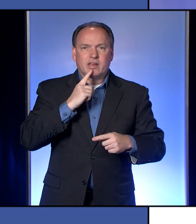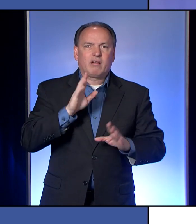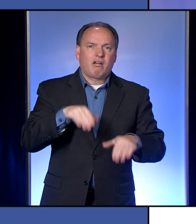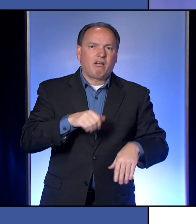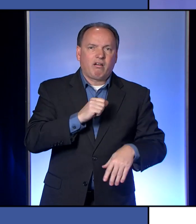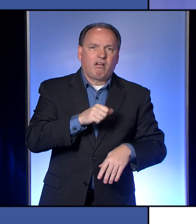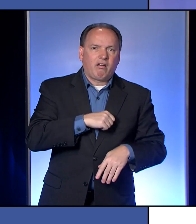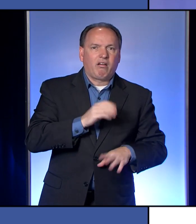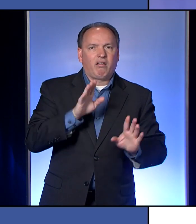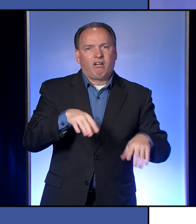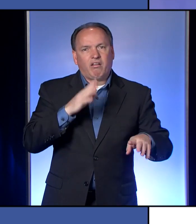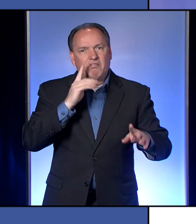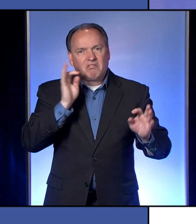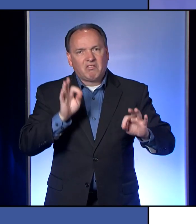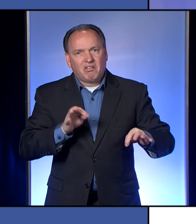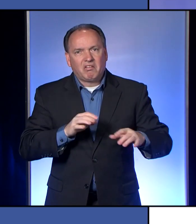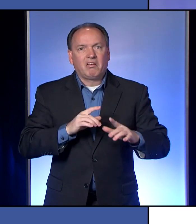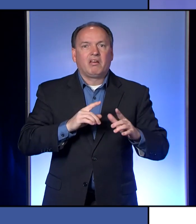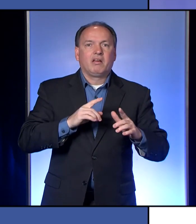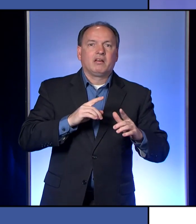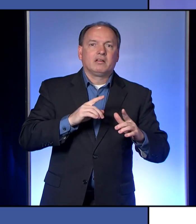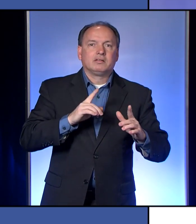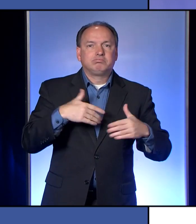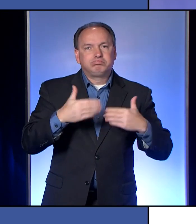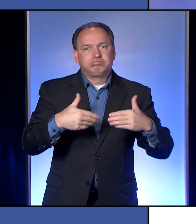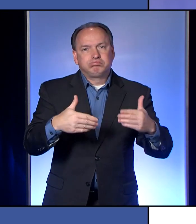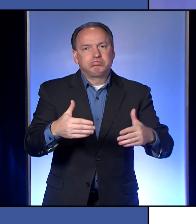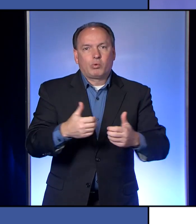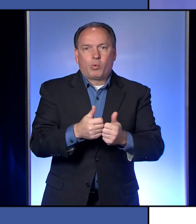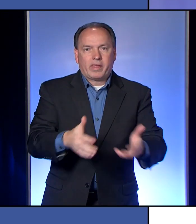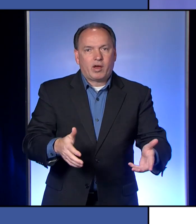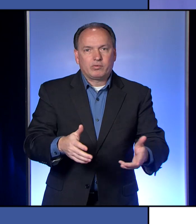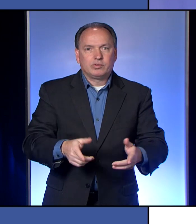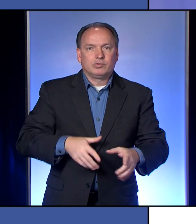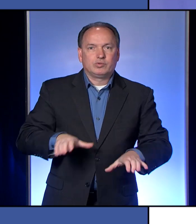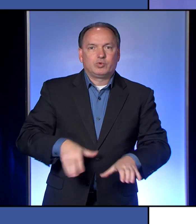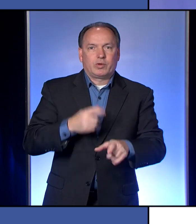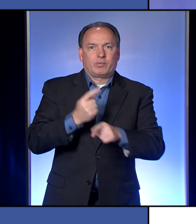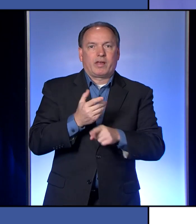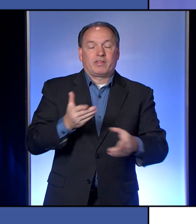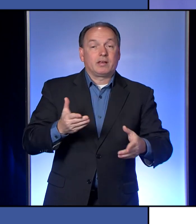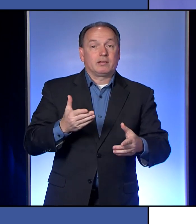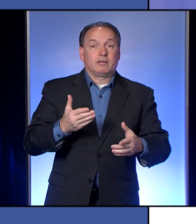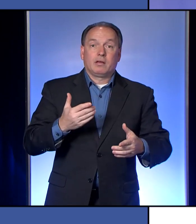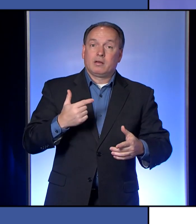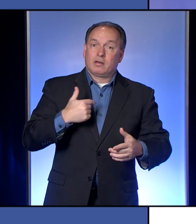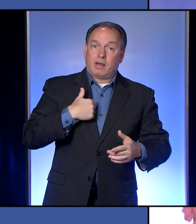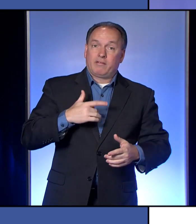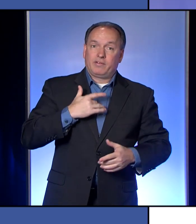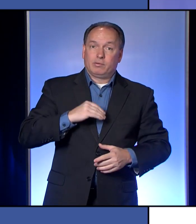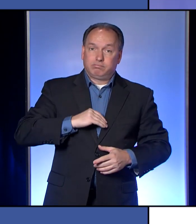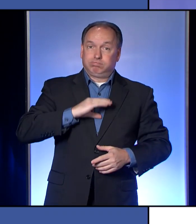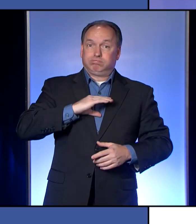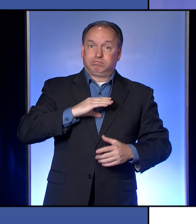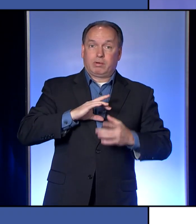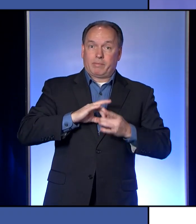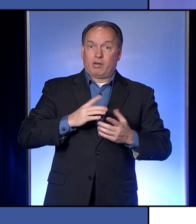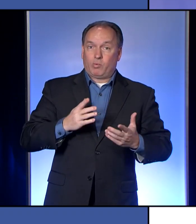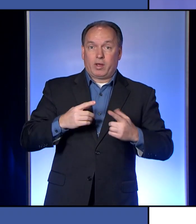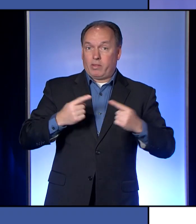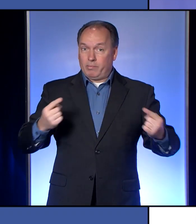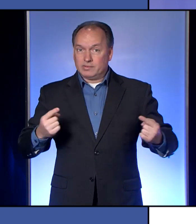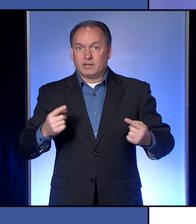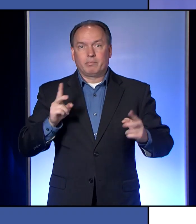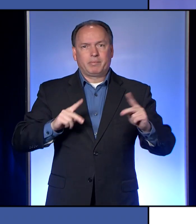big deal and go about their day and not do the right thing. So what makes me optimistic is just the opposite, that we have a lot of people